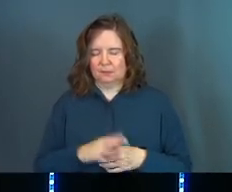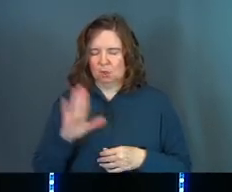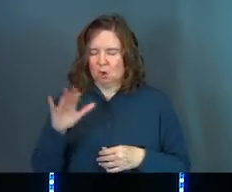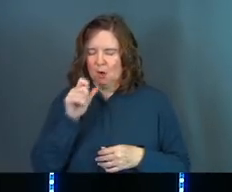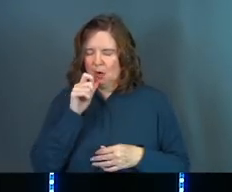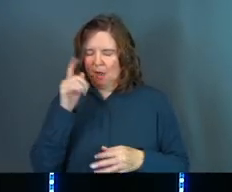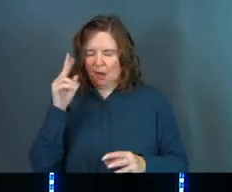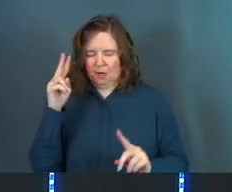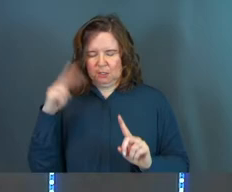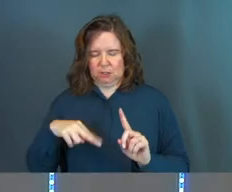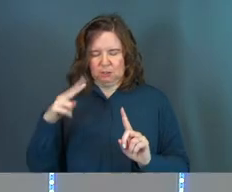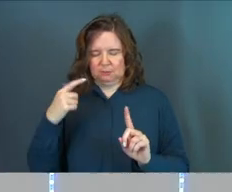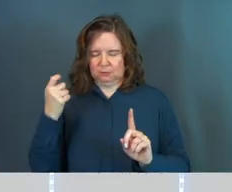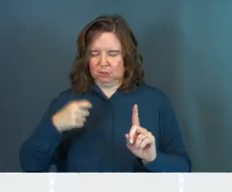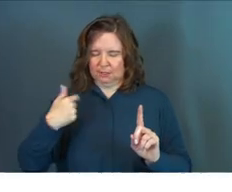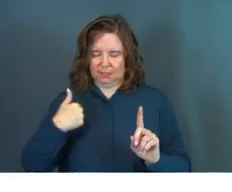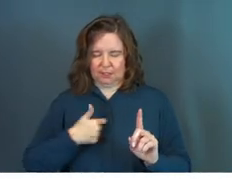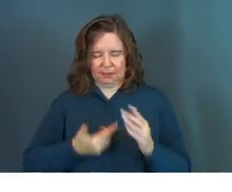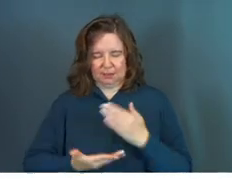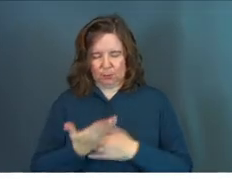you're not judging us this morning.